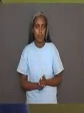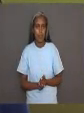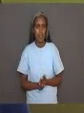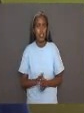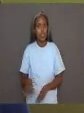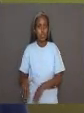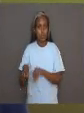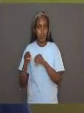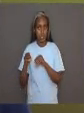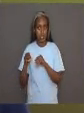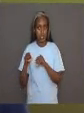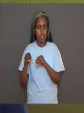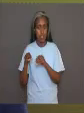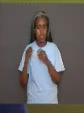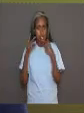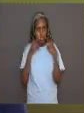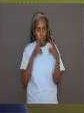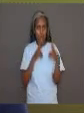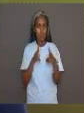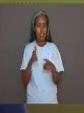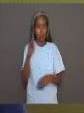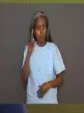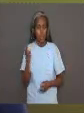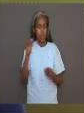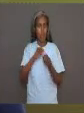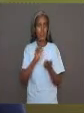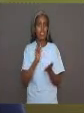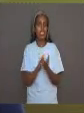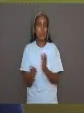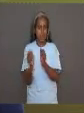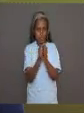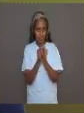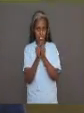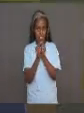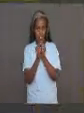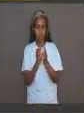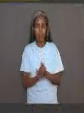Students, let us look at one more example together.